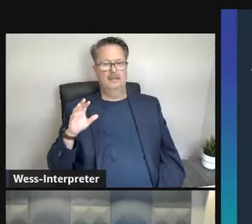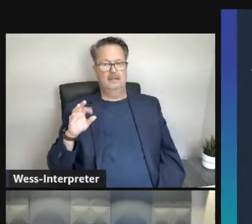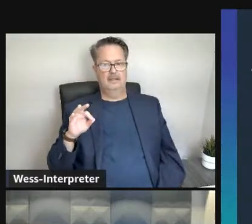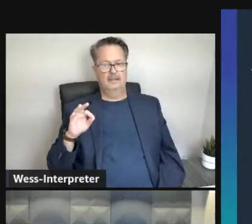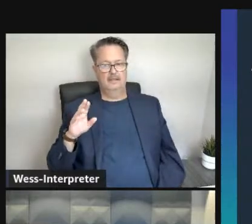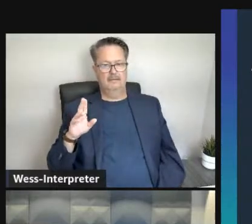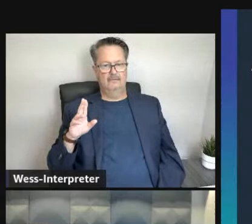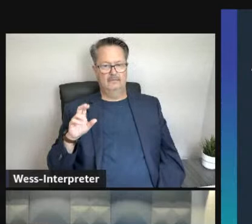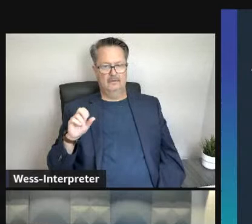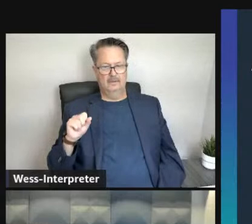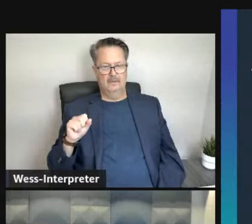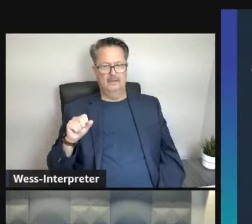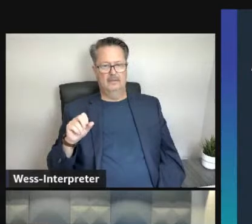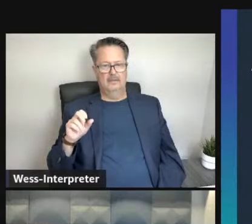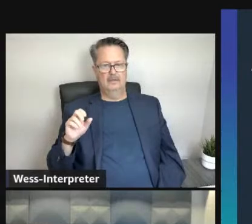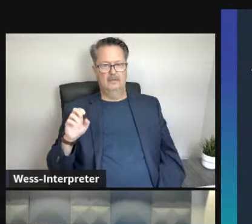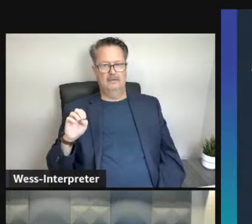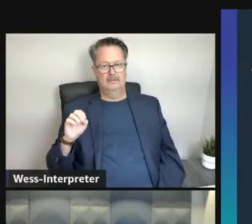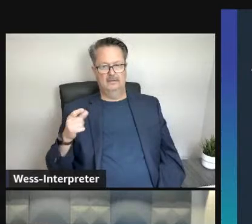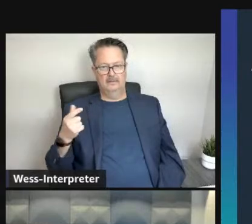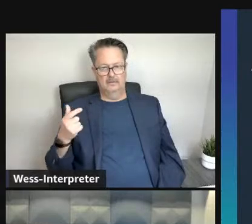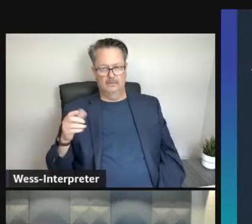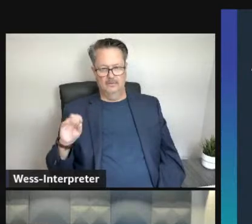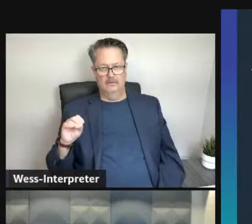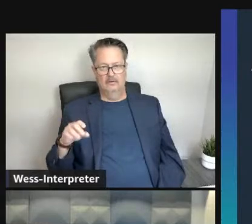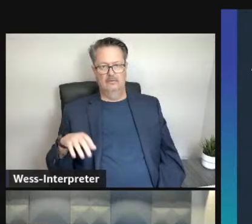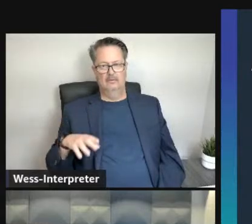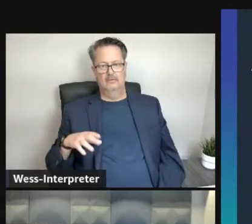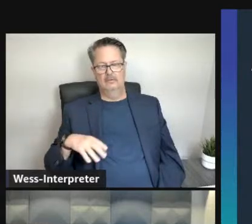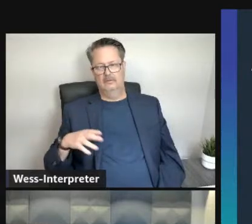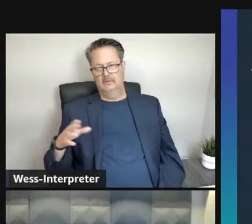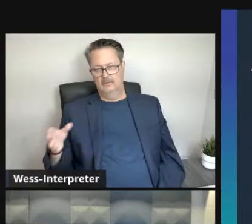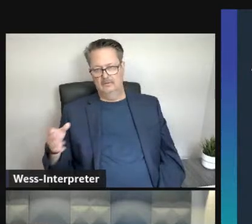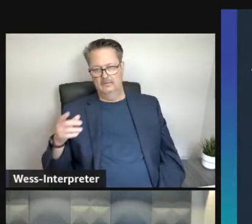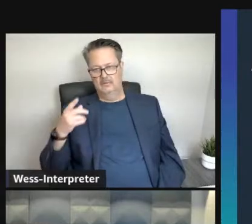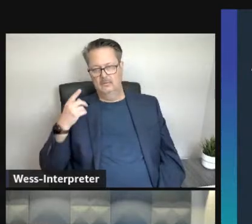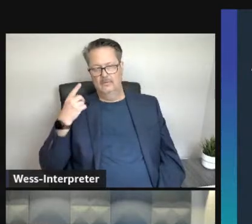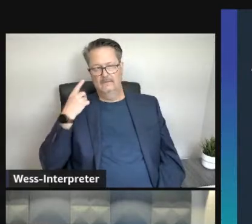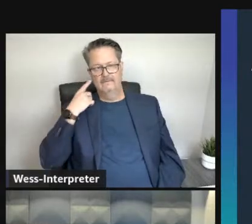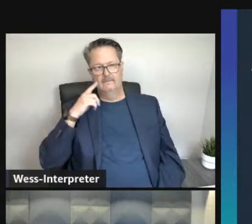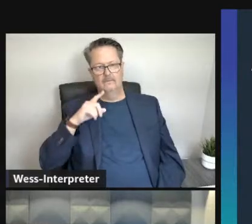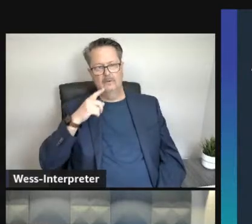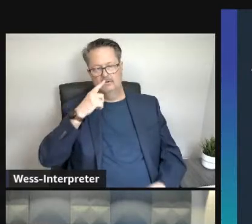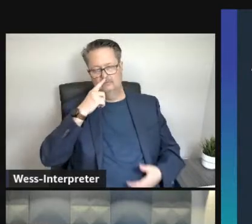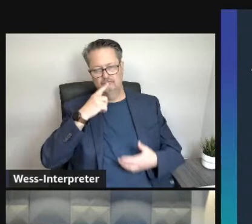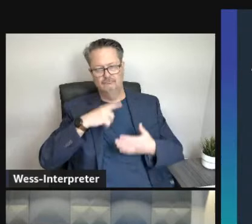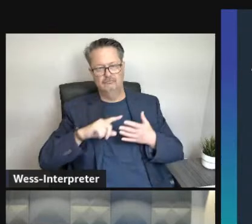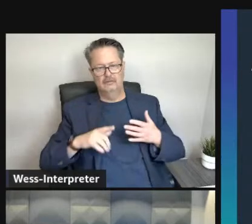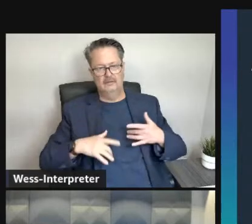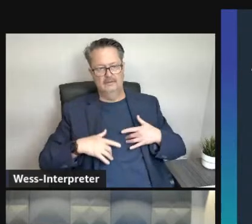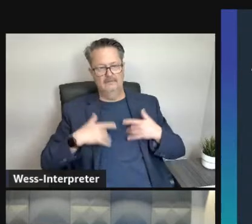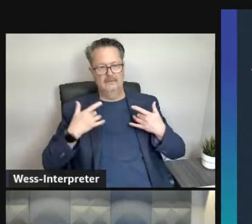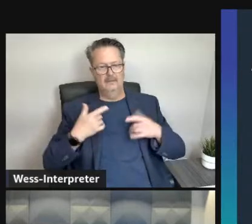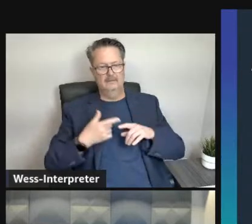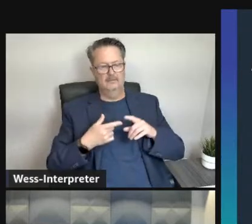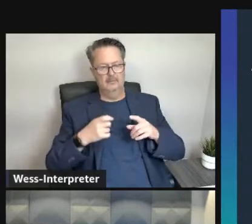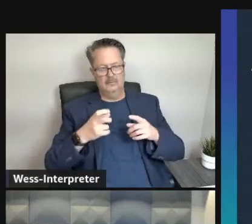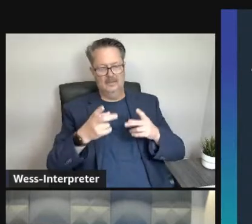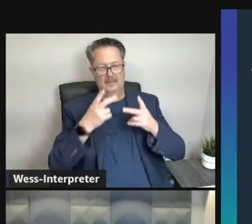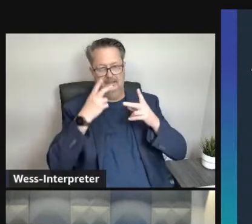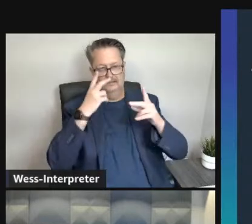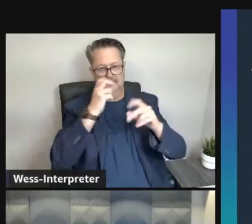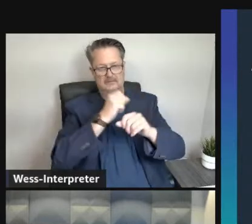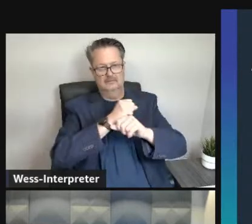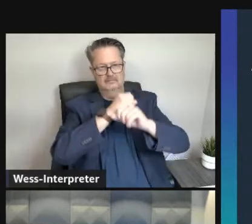or customer events emitted by applications or code check-in events from GitHub. So you can see